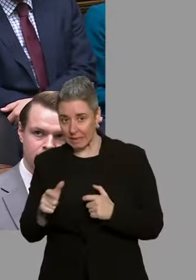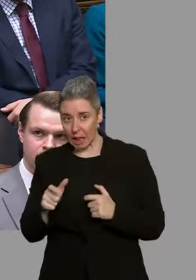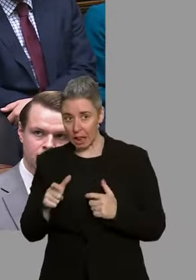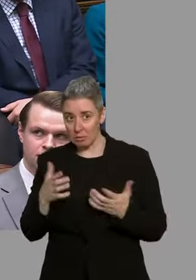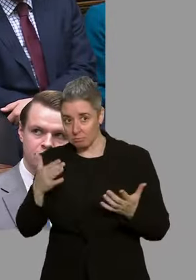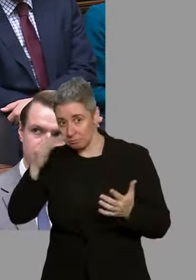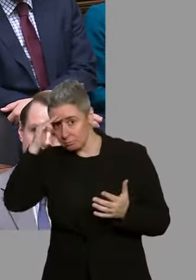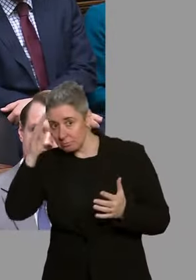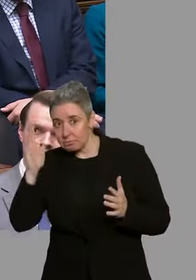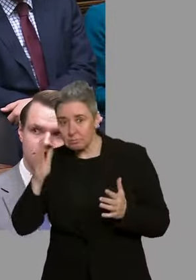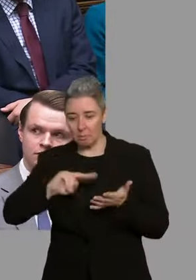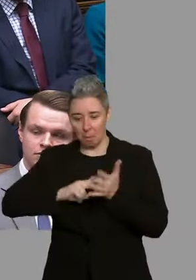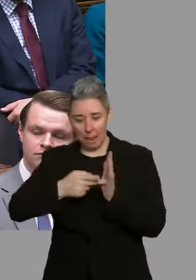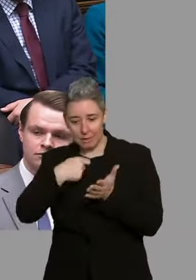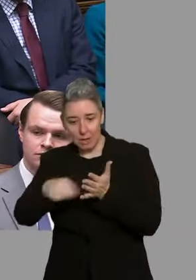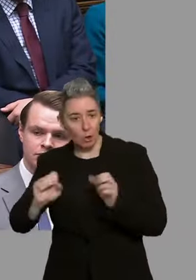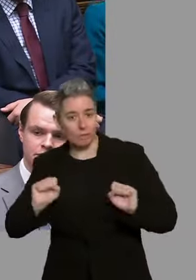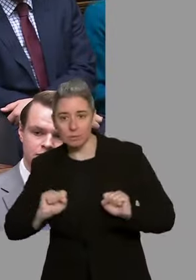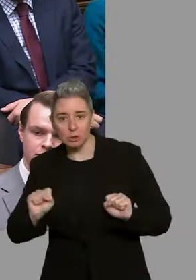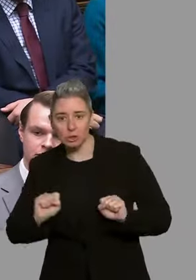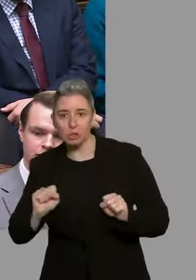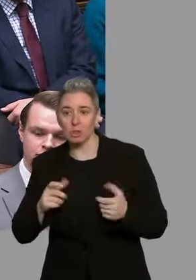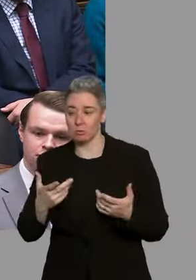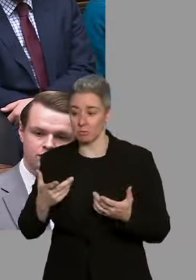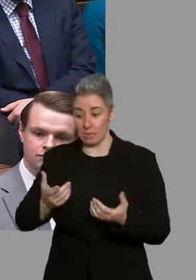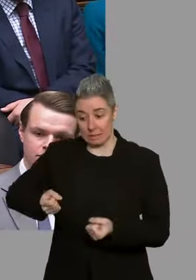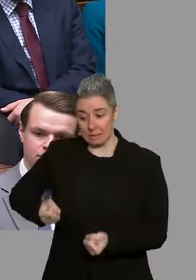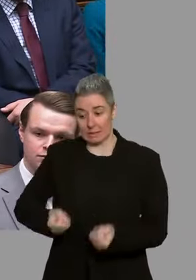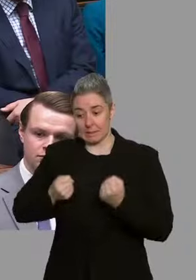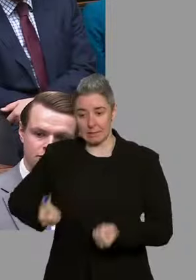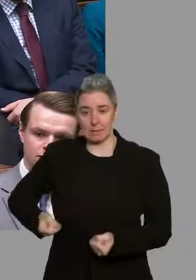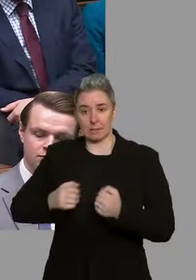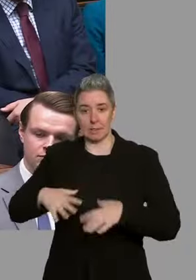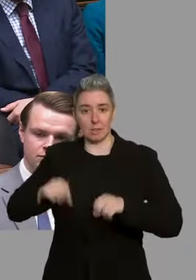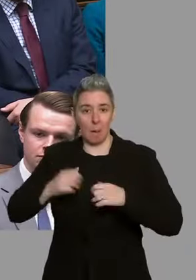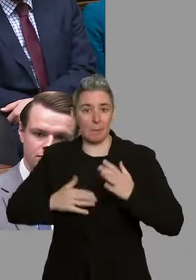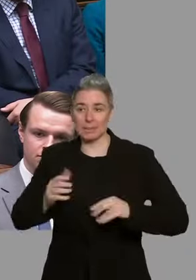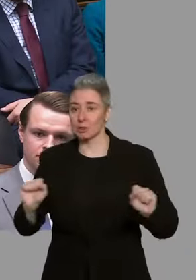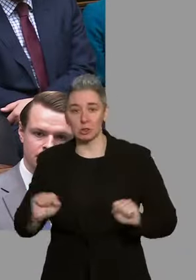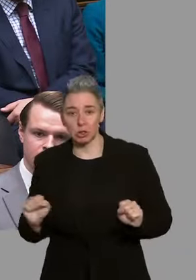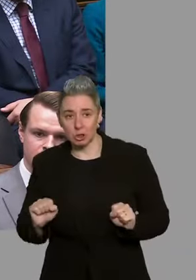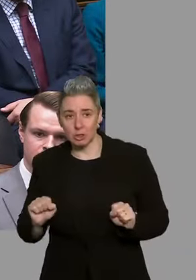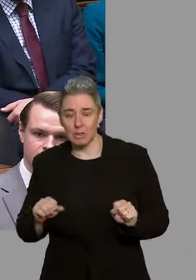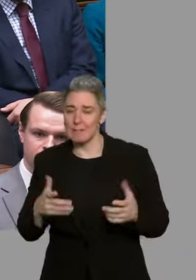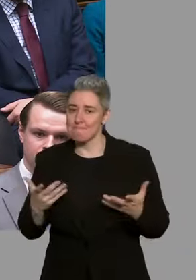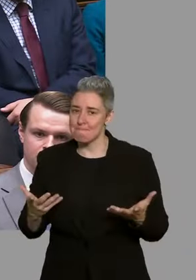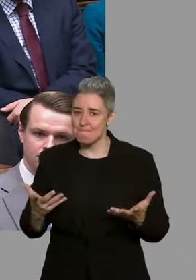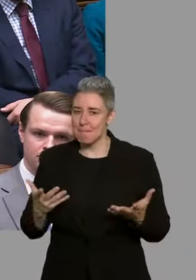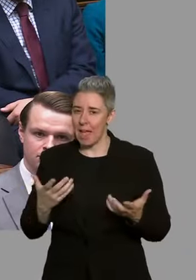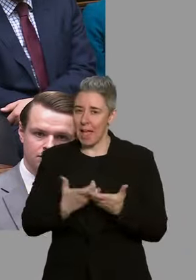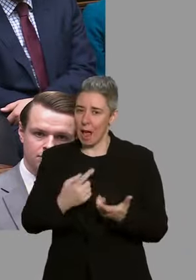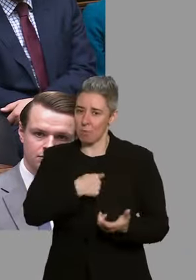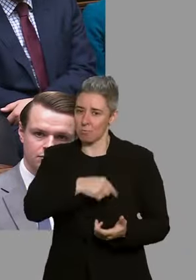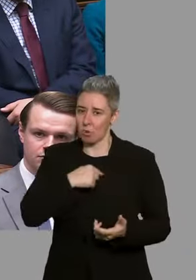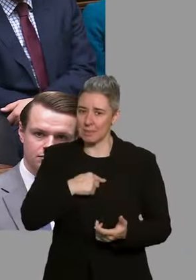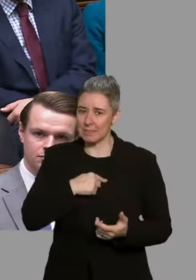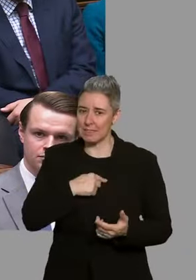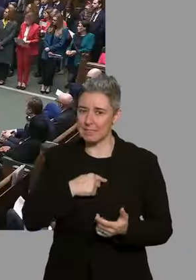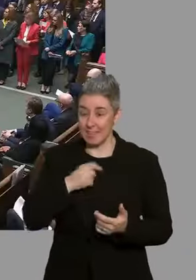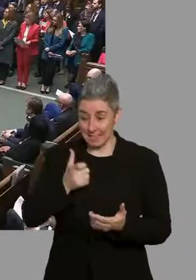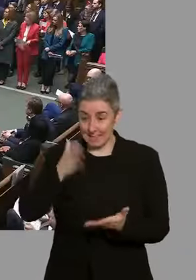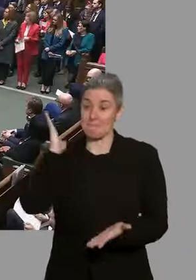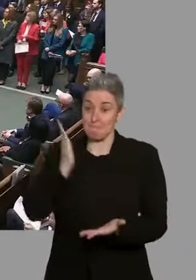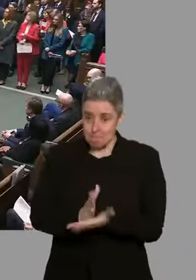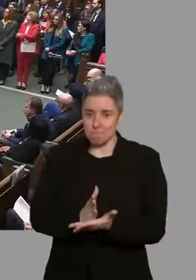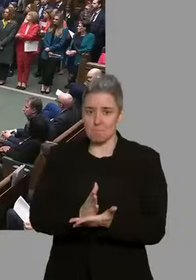can the Prime Minister give me and my constituents that this isn't just another hollow promise and that the proposals will be approved swiftly once they hit the Health